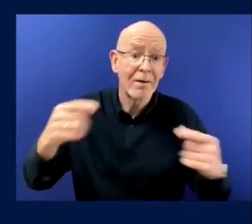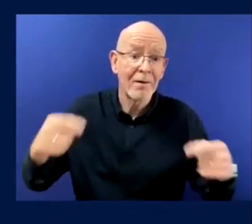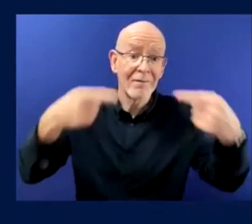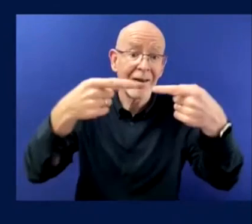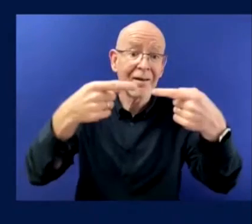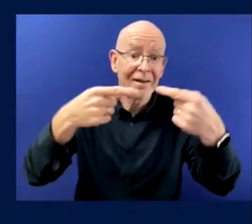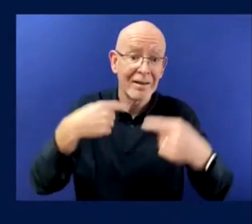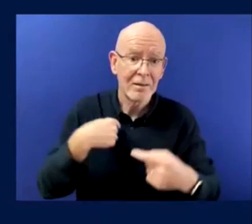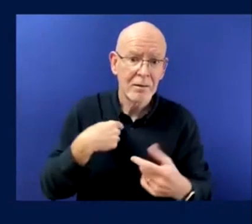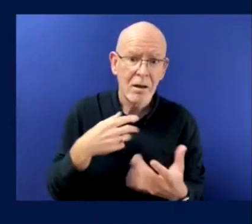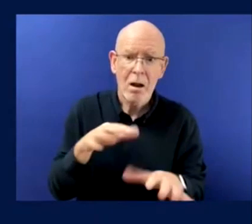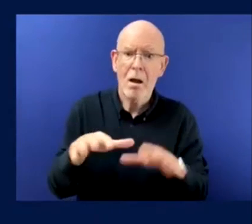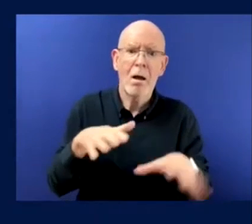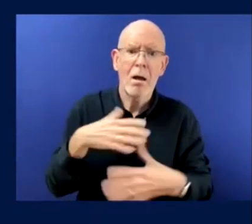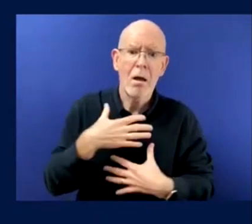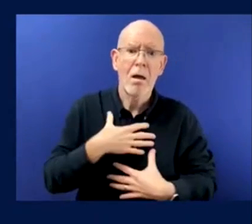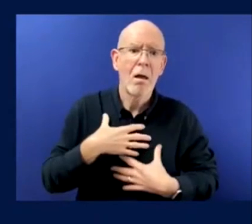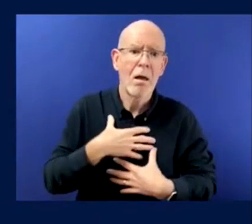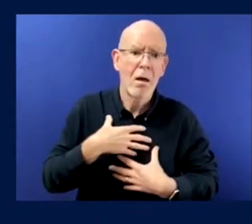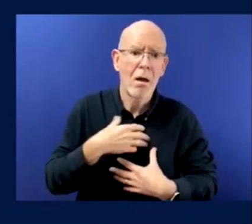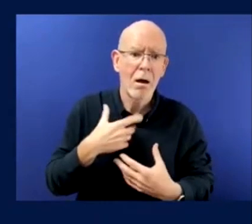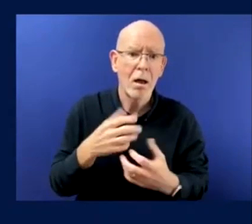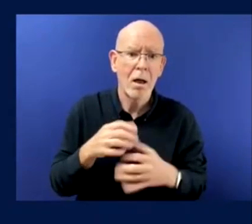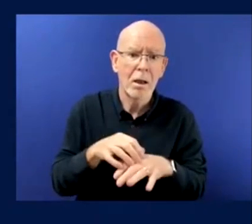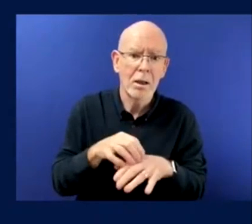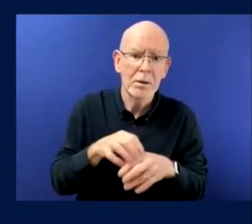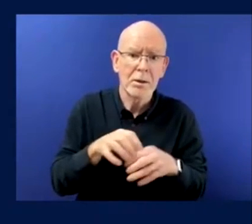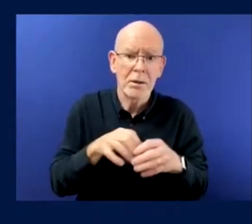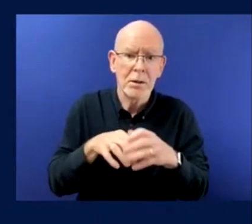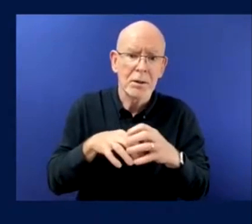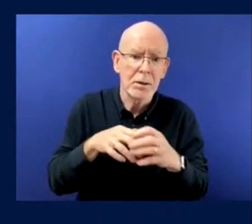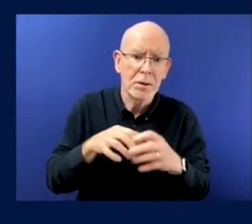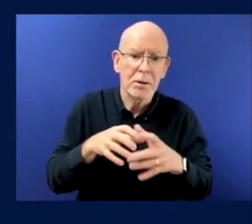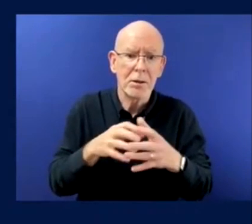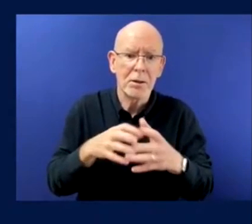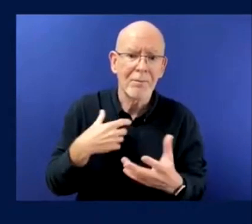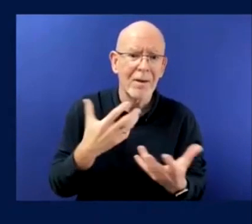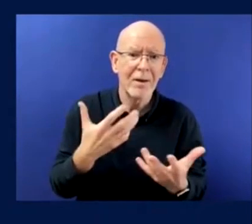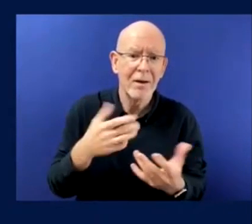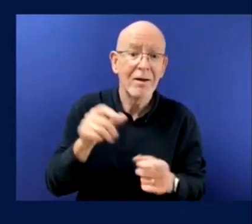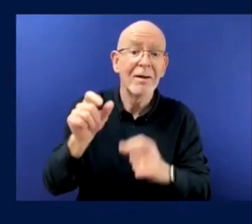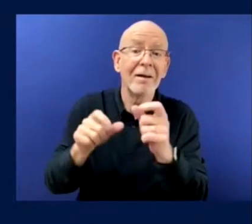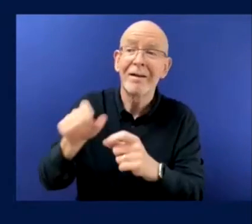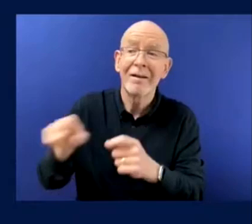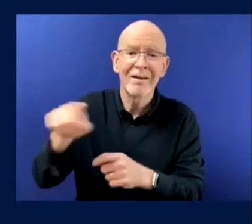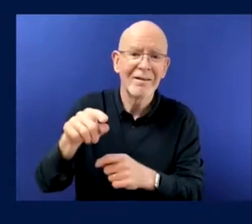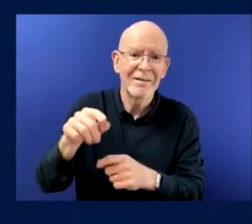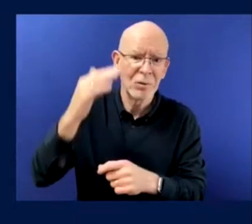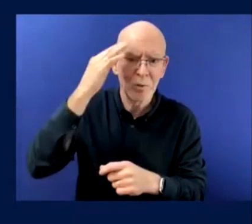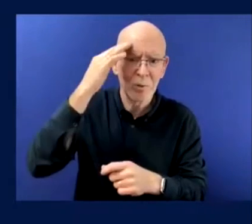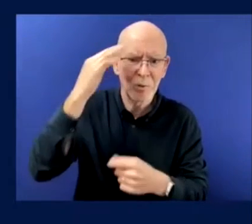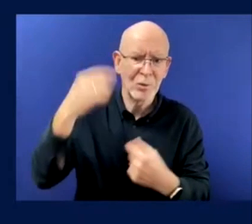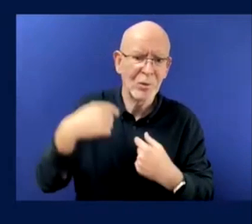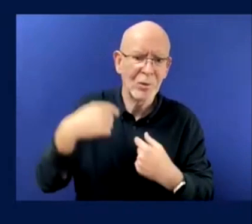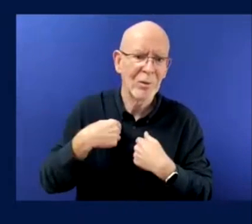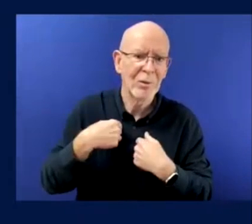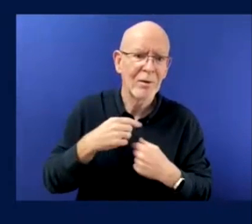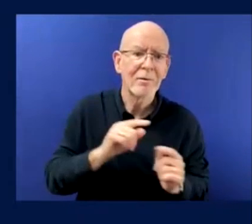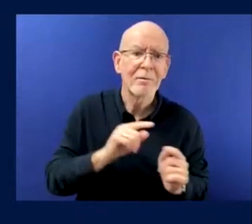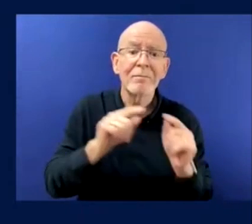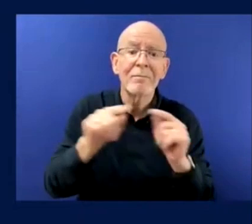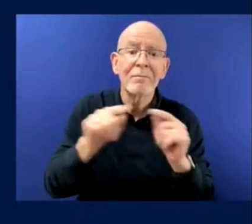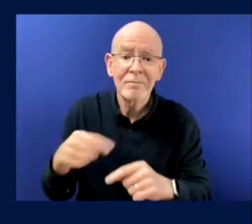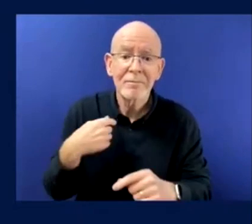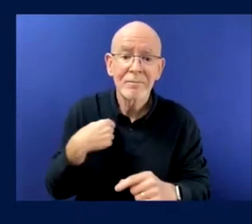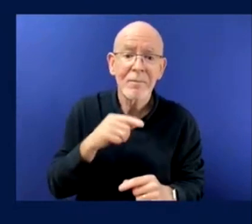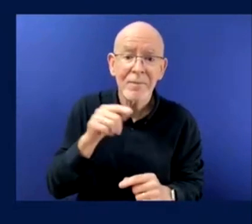But it's hard. And sometimes the club will put up that their tickets are on sale at 10 o'clock in the morning, say. Yeah. And